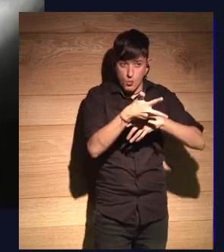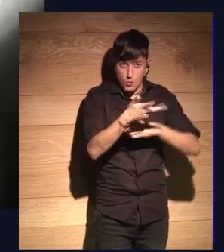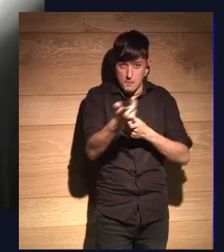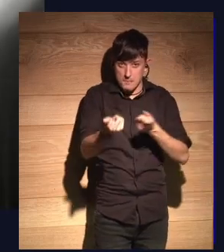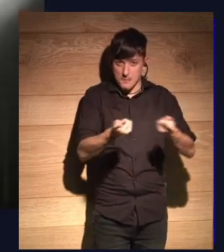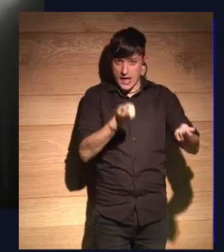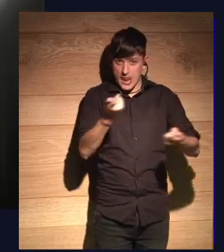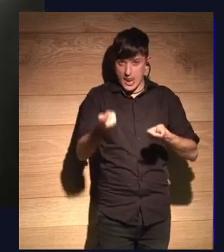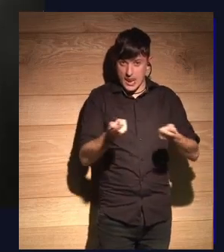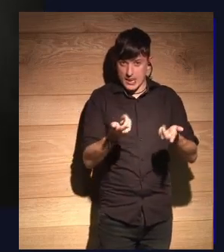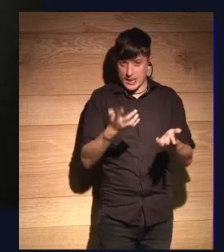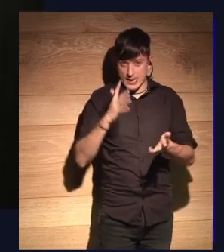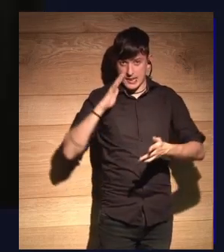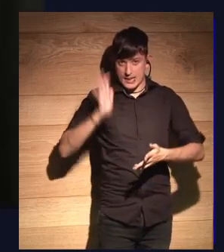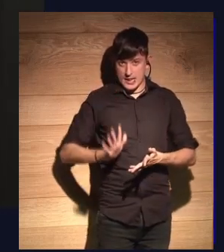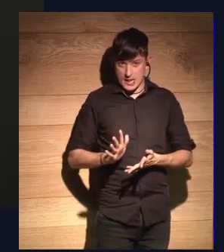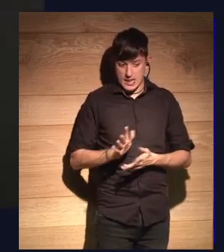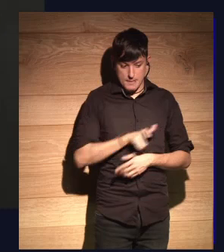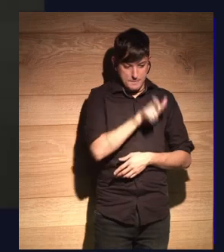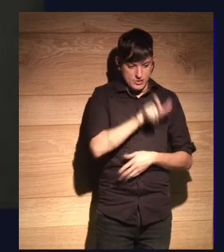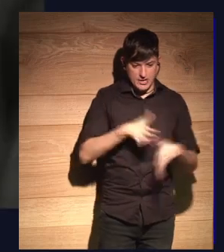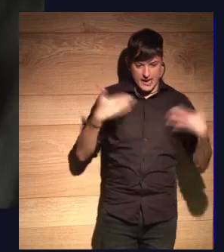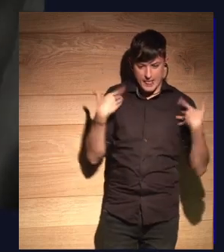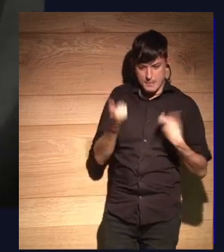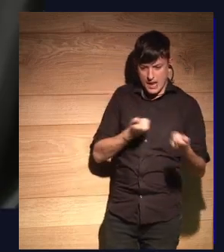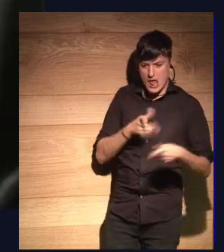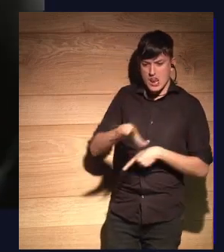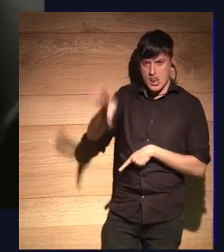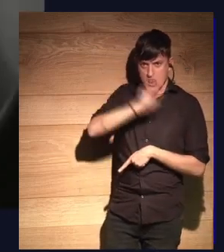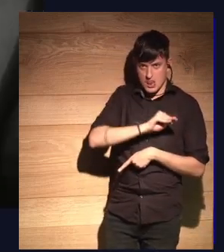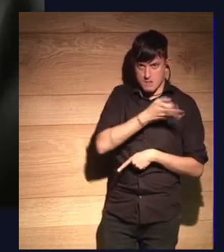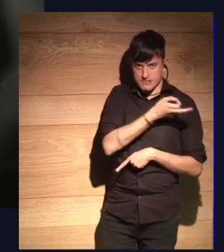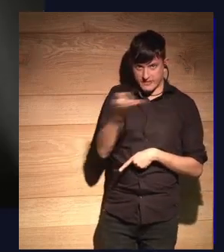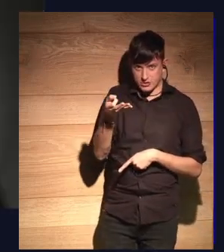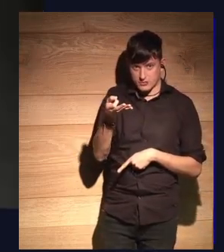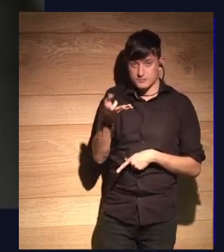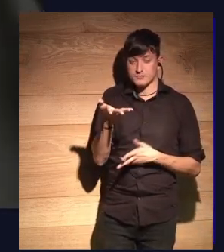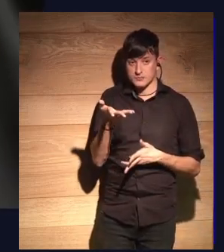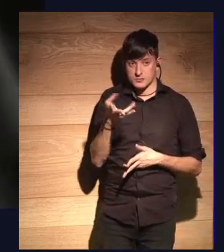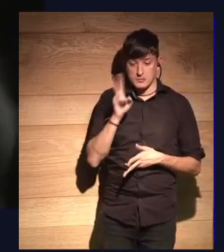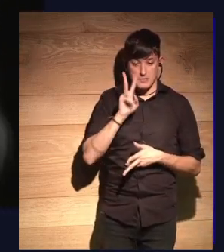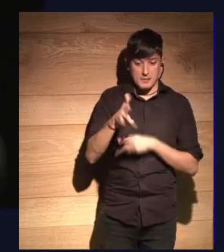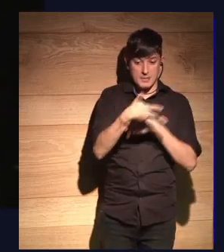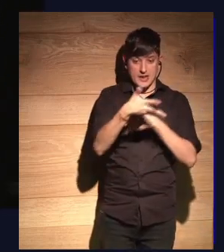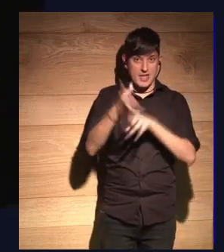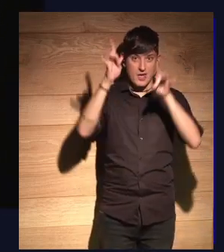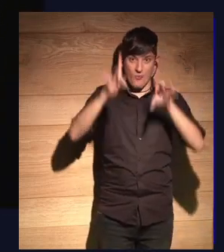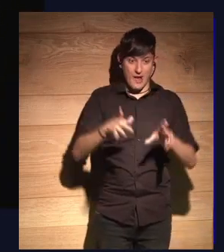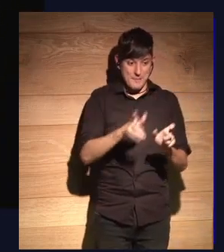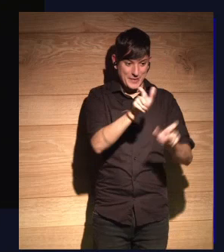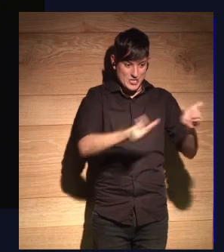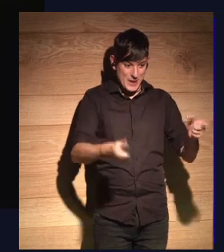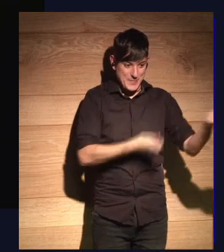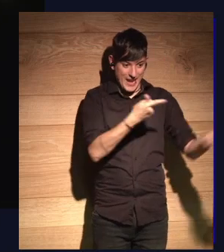choreographer totally understood it, and she actually looked at the camera as another dancer and how the dancer would move and where